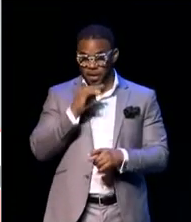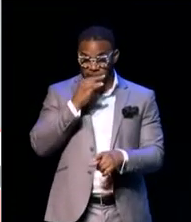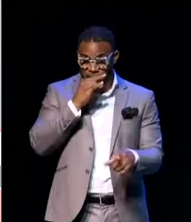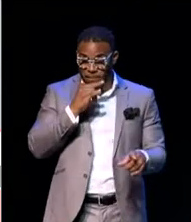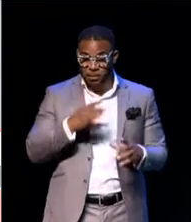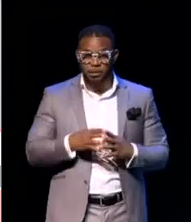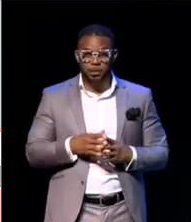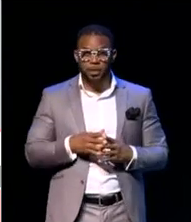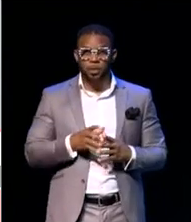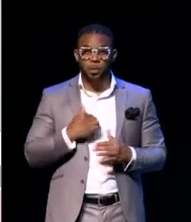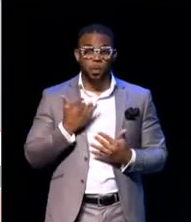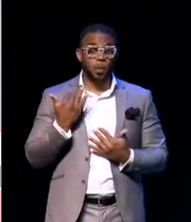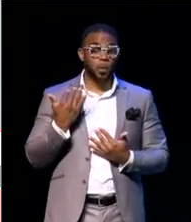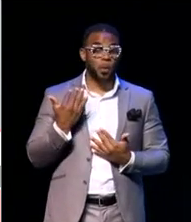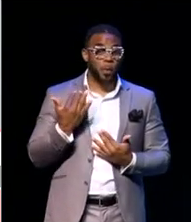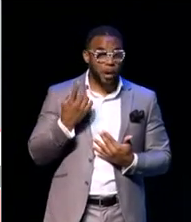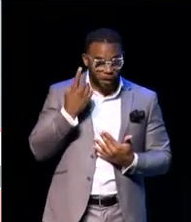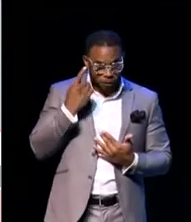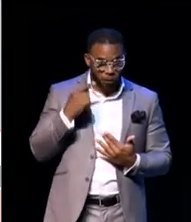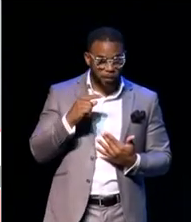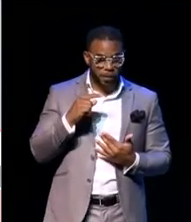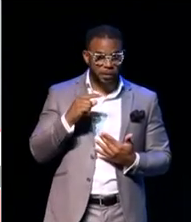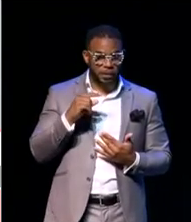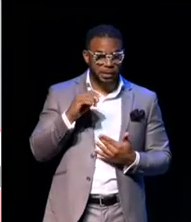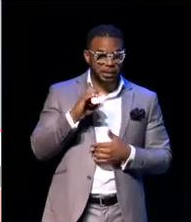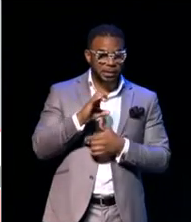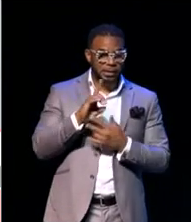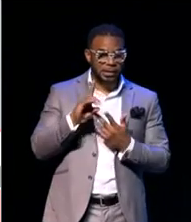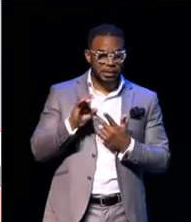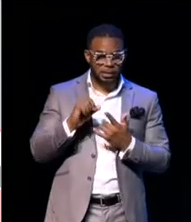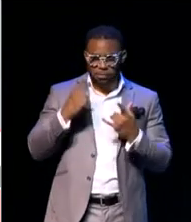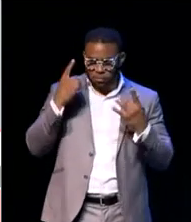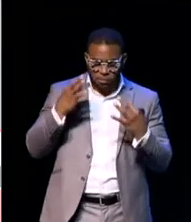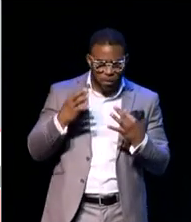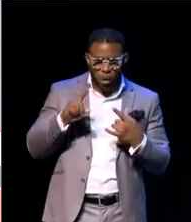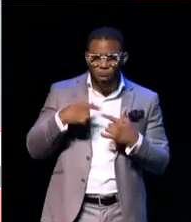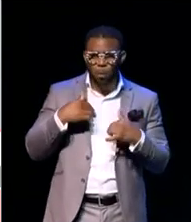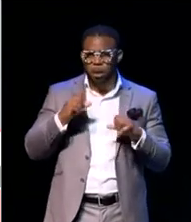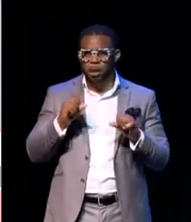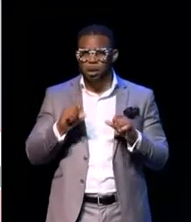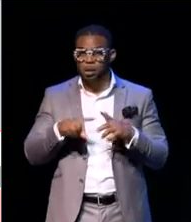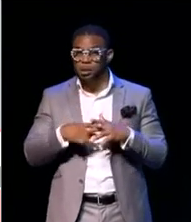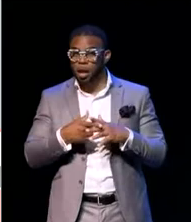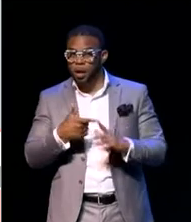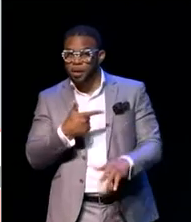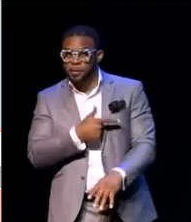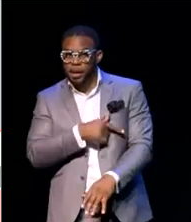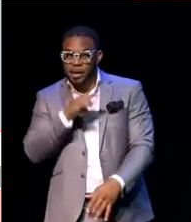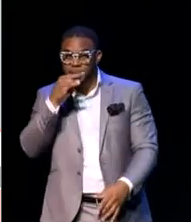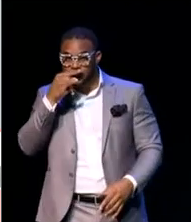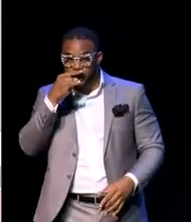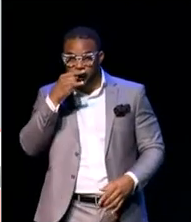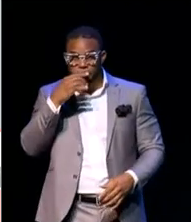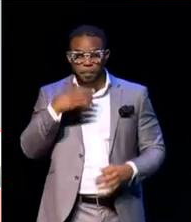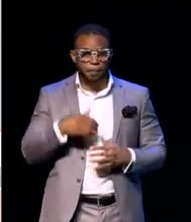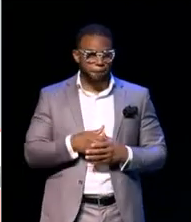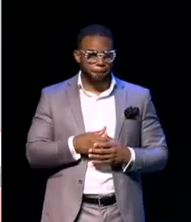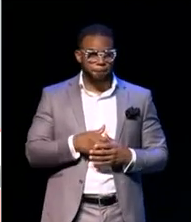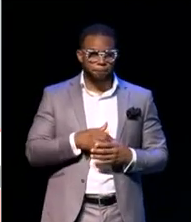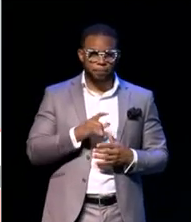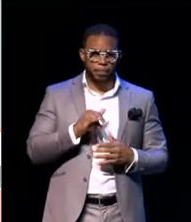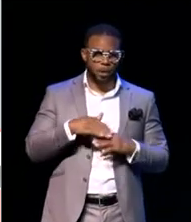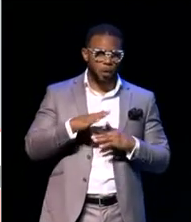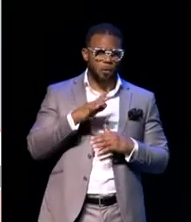kids, we were waiting for the CDC to say when we could start vaccinating kids that